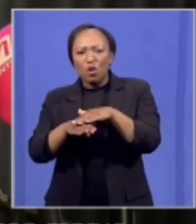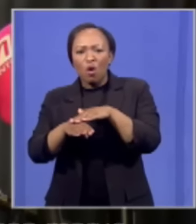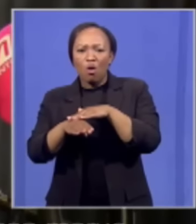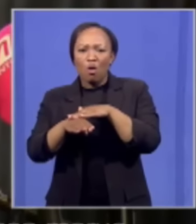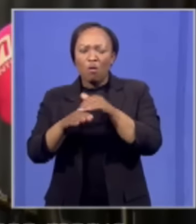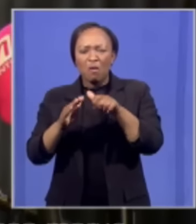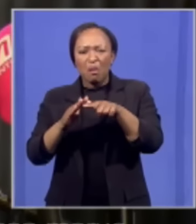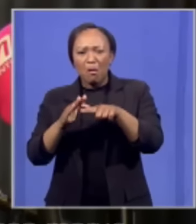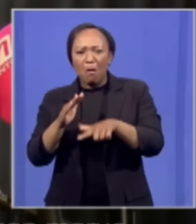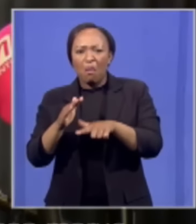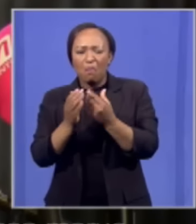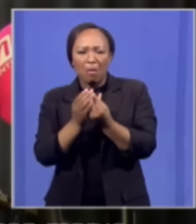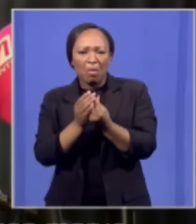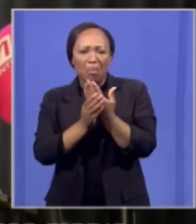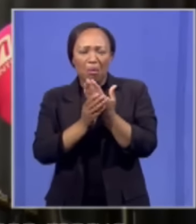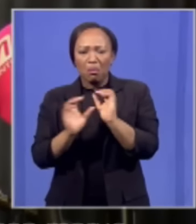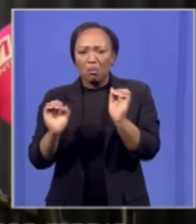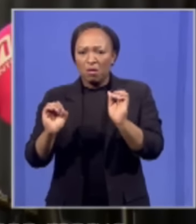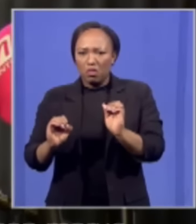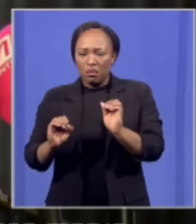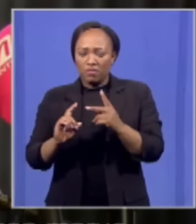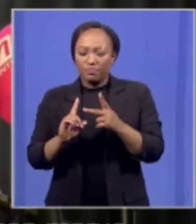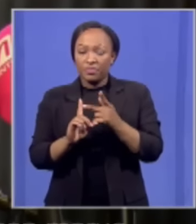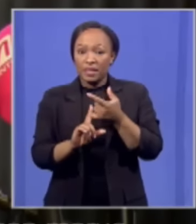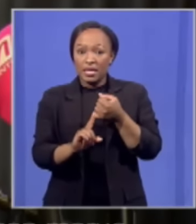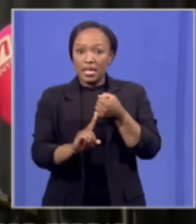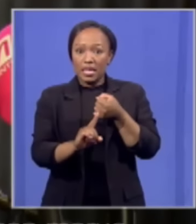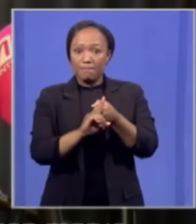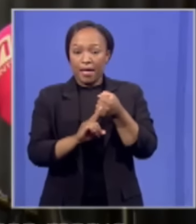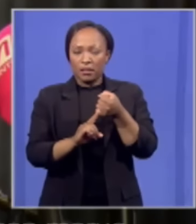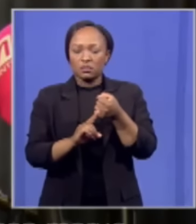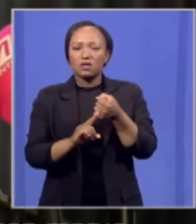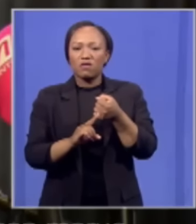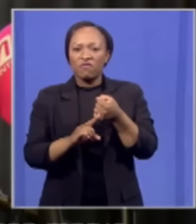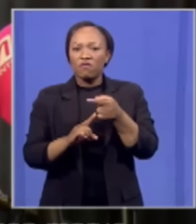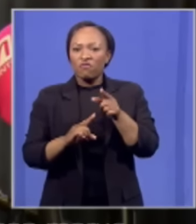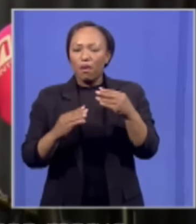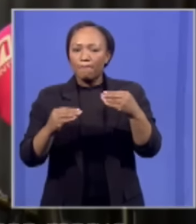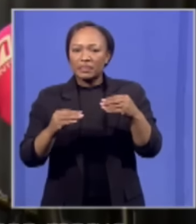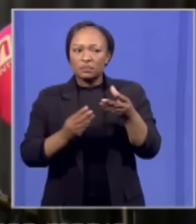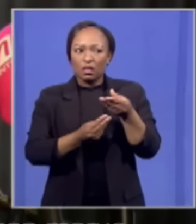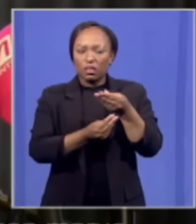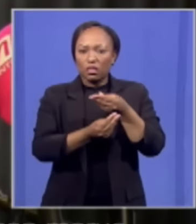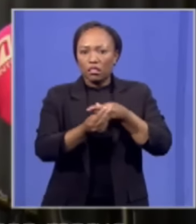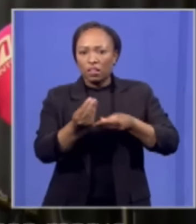severe unemployment, and the impact of global trade instability